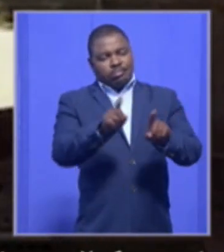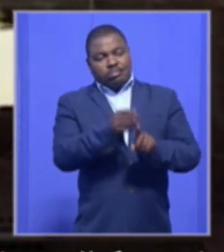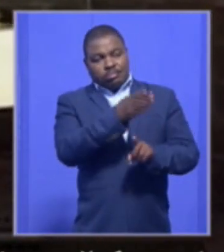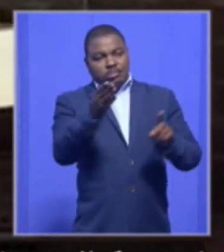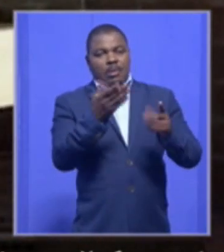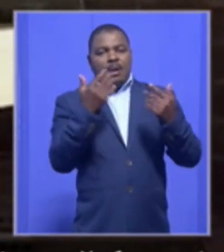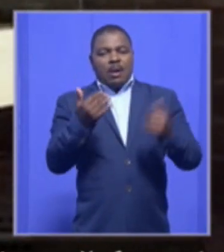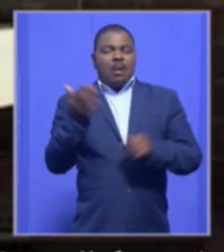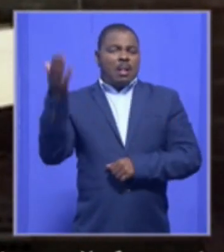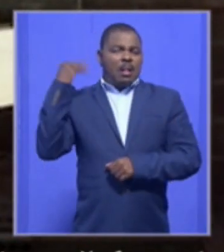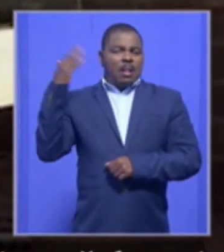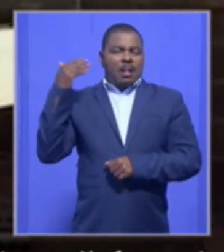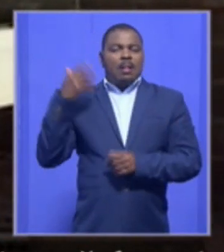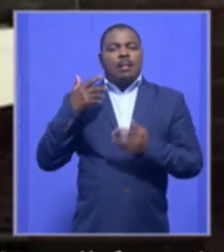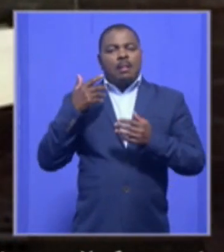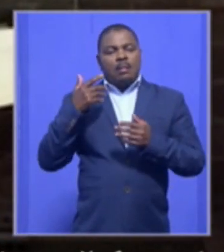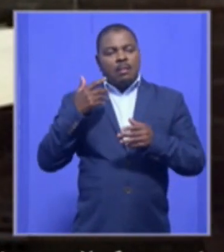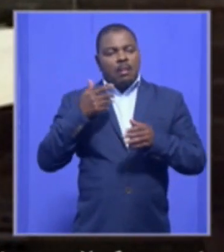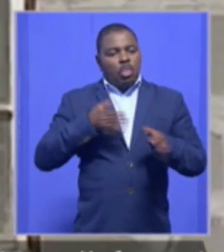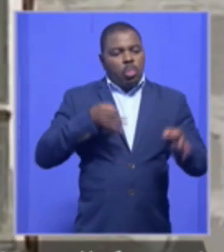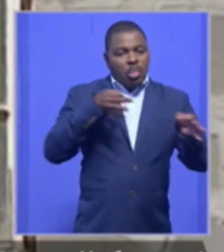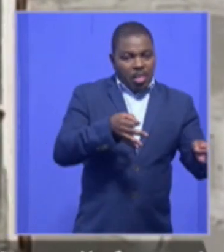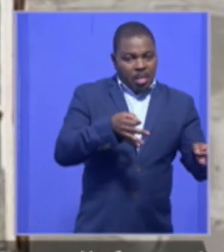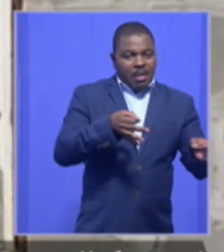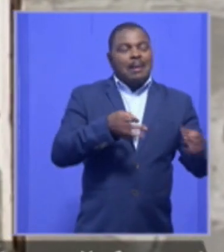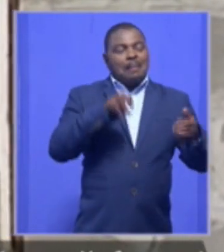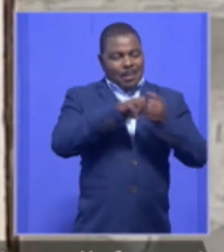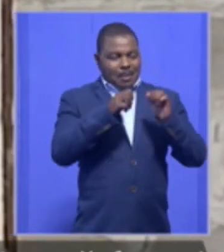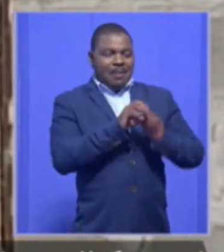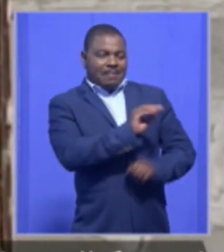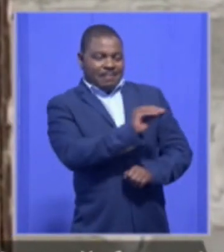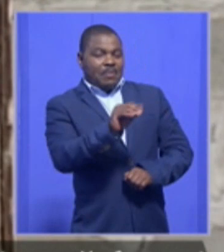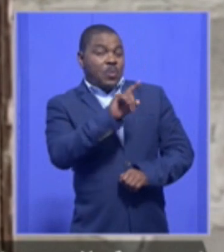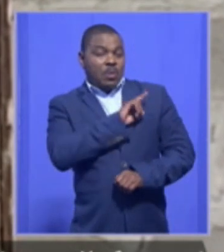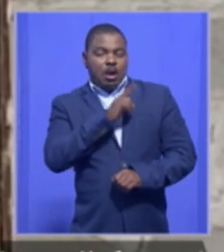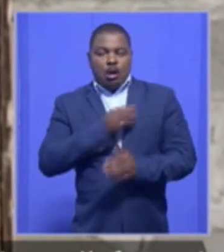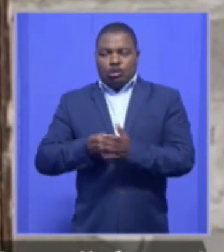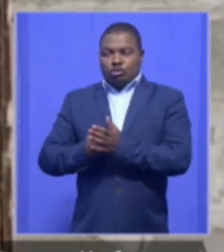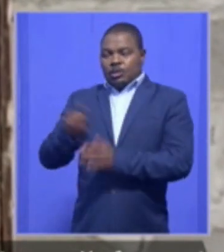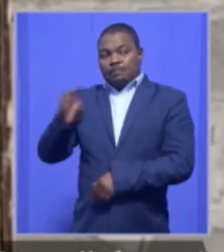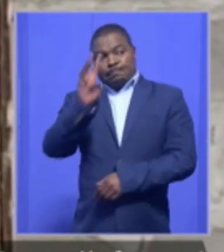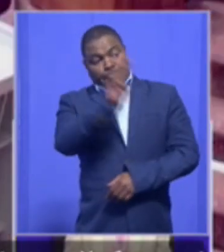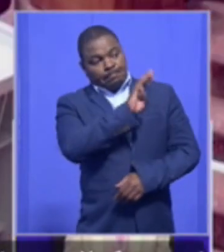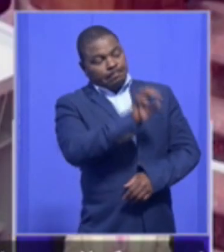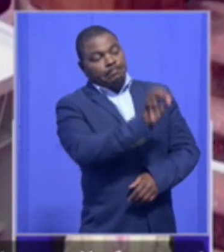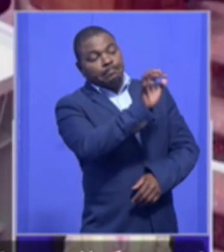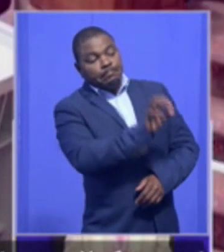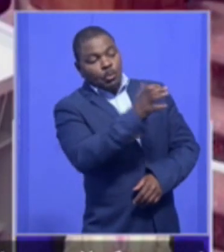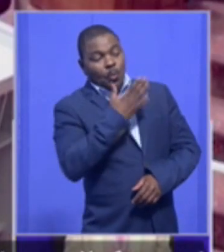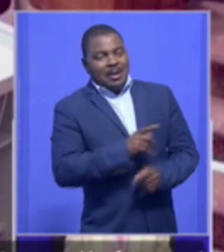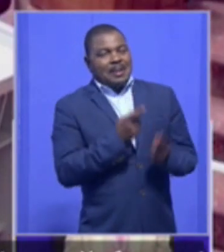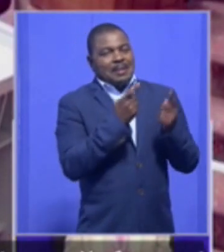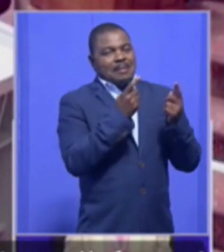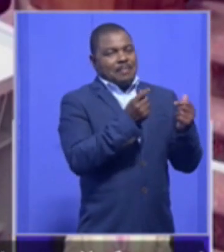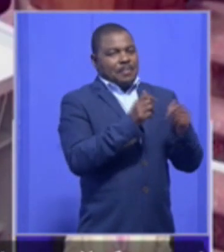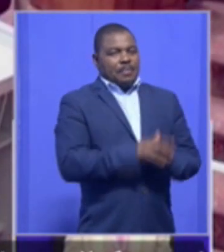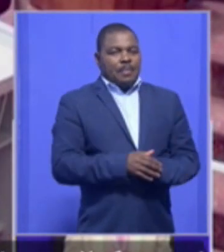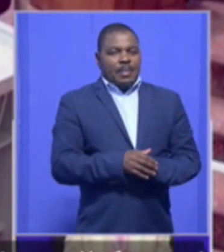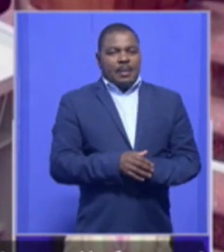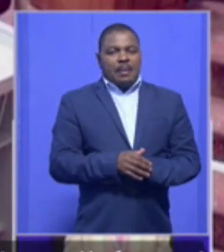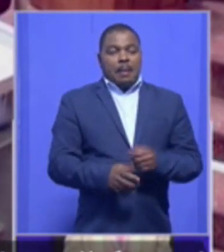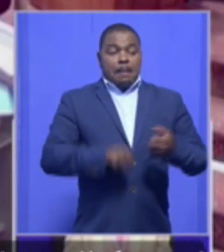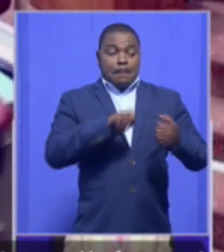wa boselela le tšona di lebagane le bothata bja dinokwane tšeo di nyakago tšhelete ka kgang. Mathata a mangwe a go se